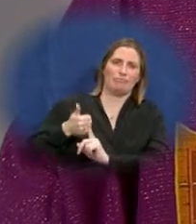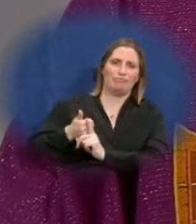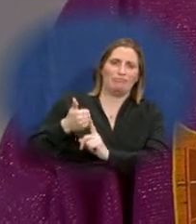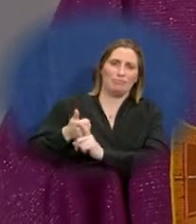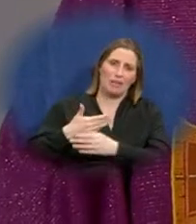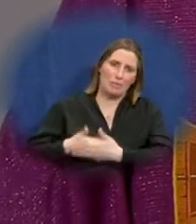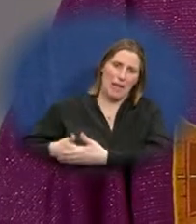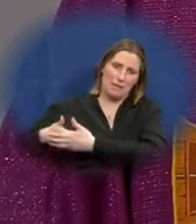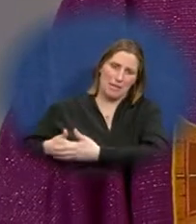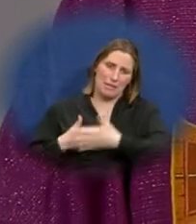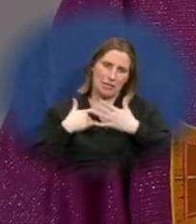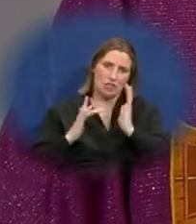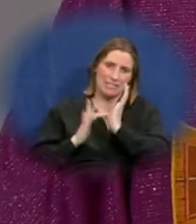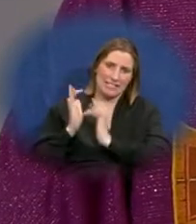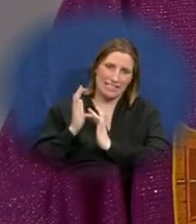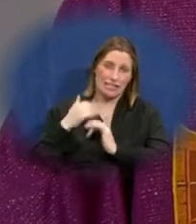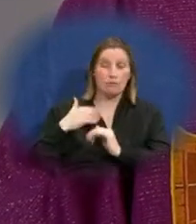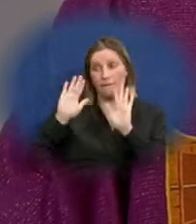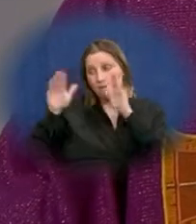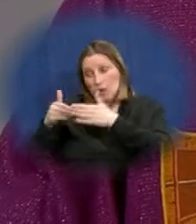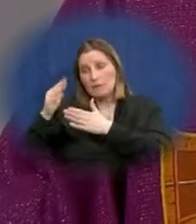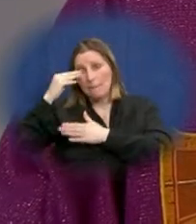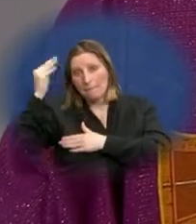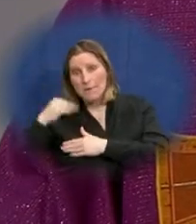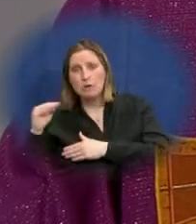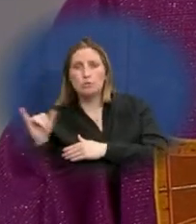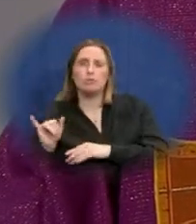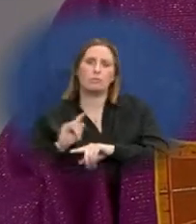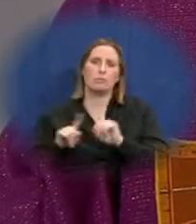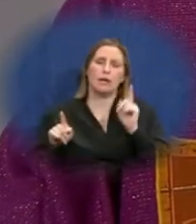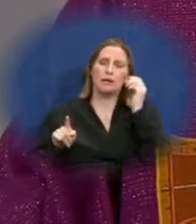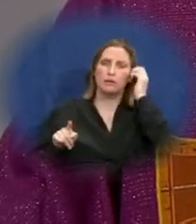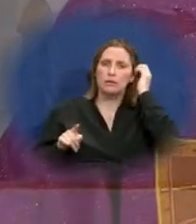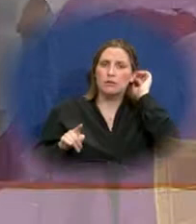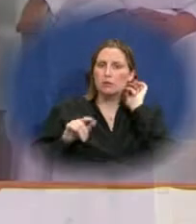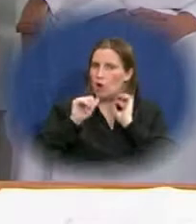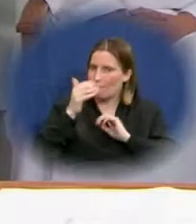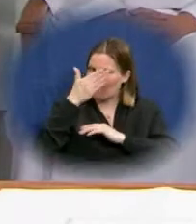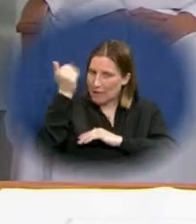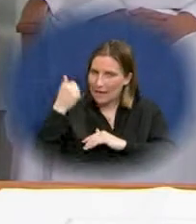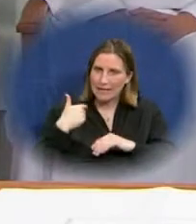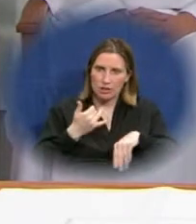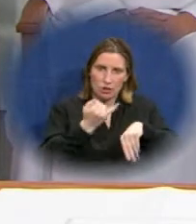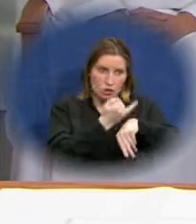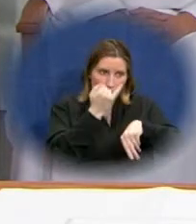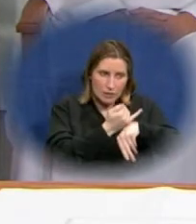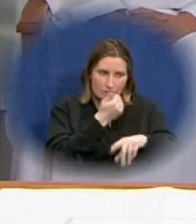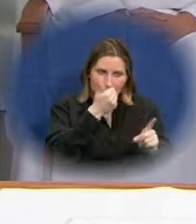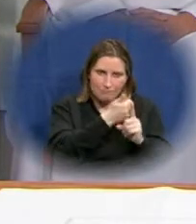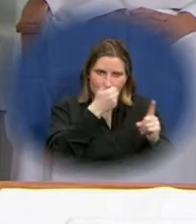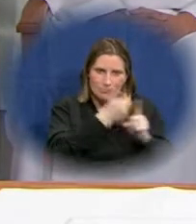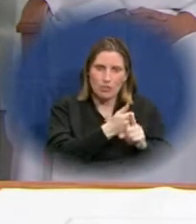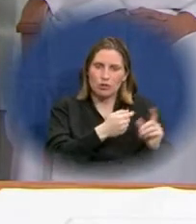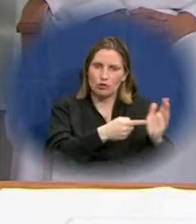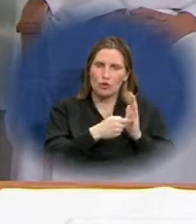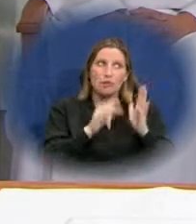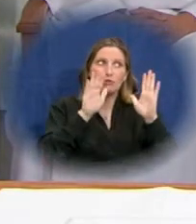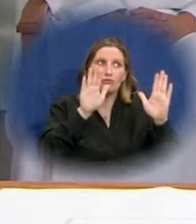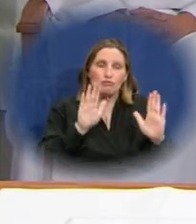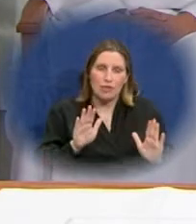of God. His focus is on Mary in many ways, but lest we forget Joseph, who models for us a great goodness